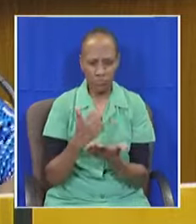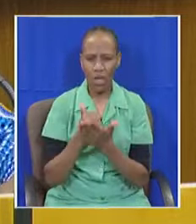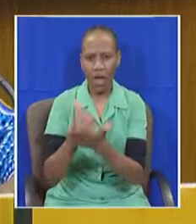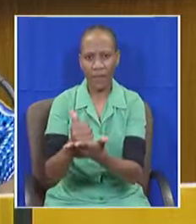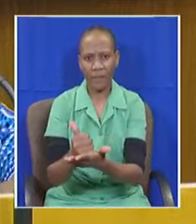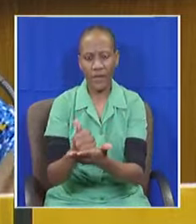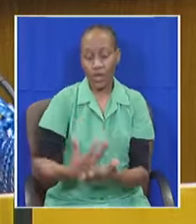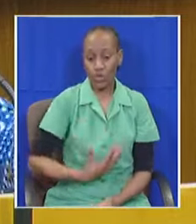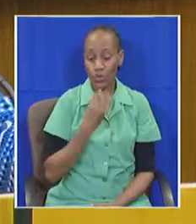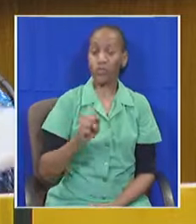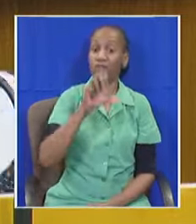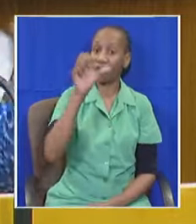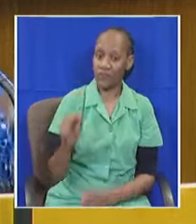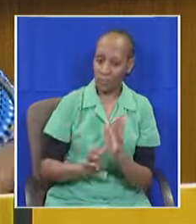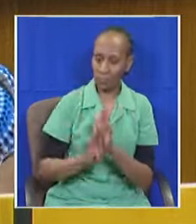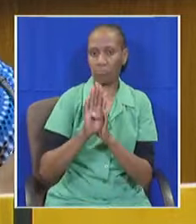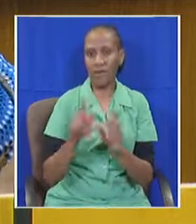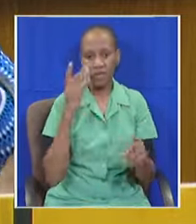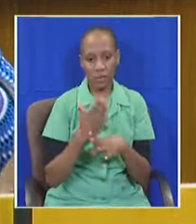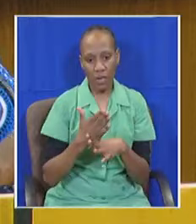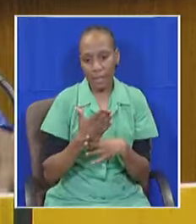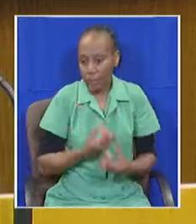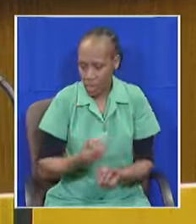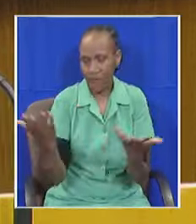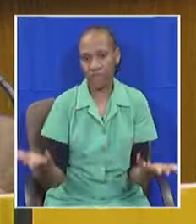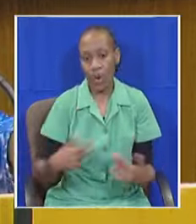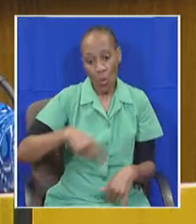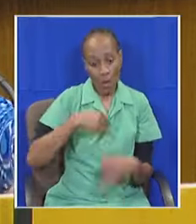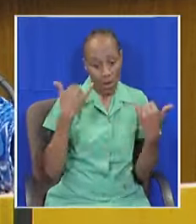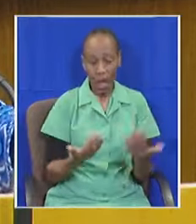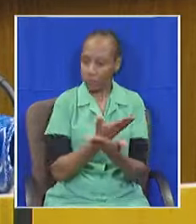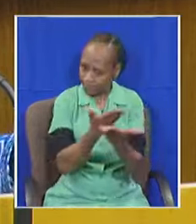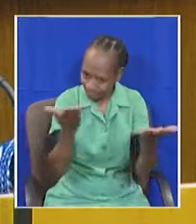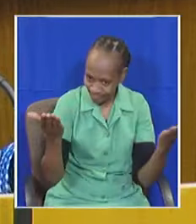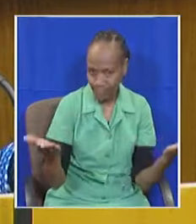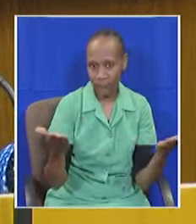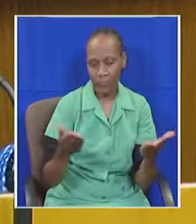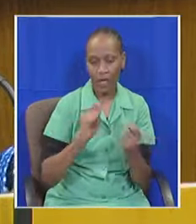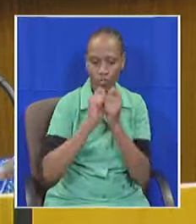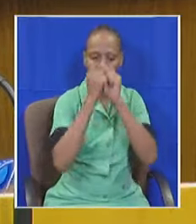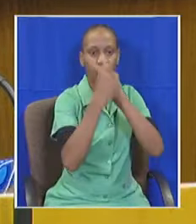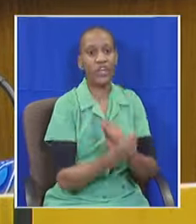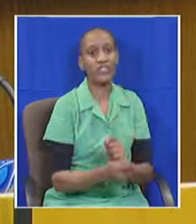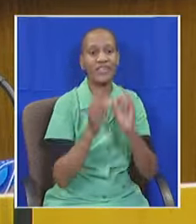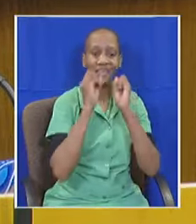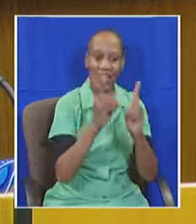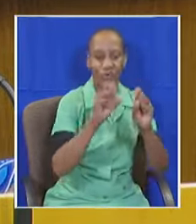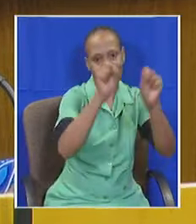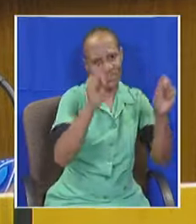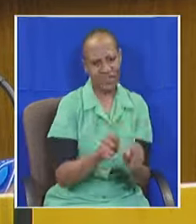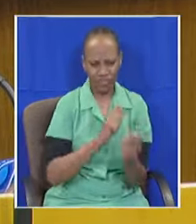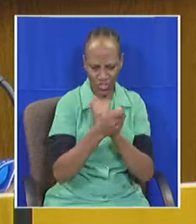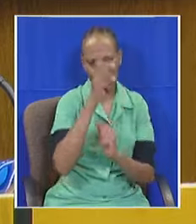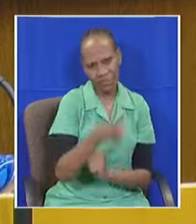potential of young South Africans and the unemployed. We must therefore, honorable members, fix our education system. We